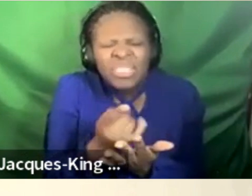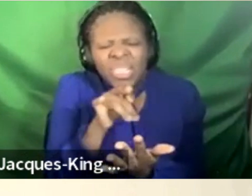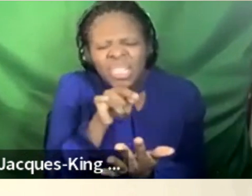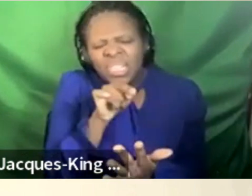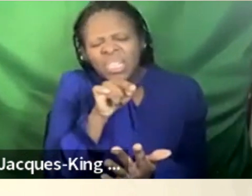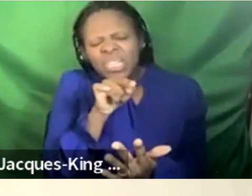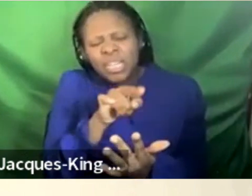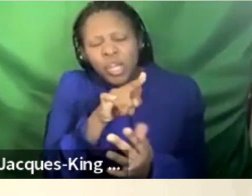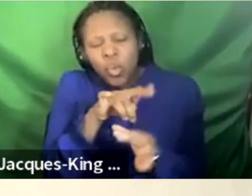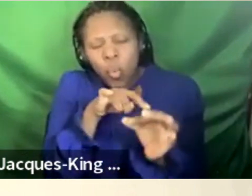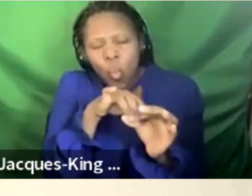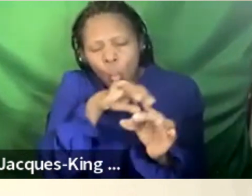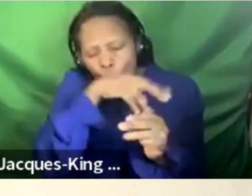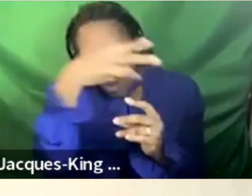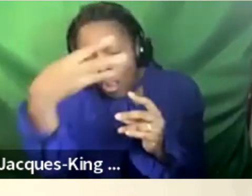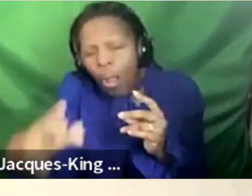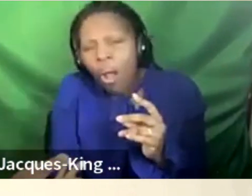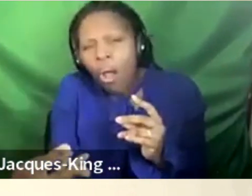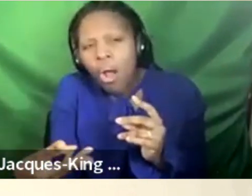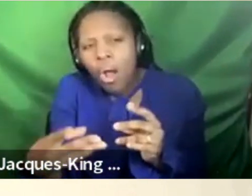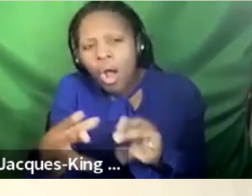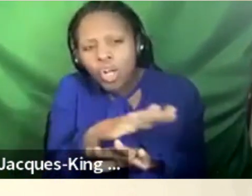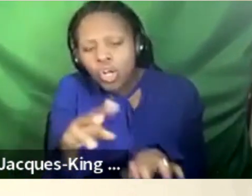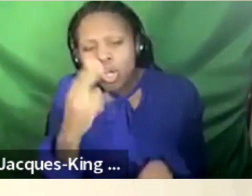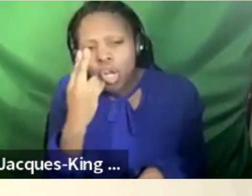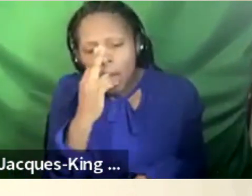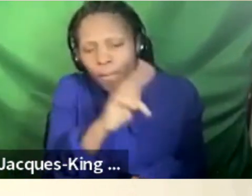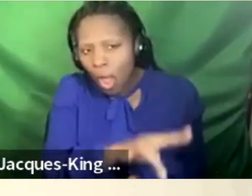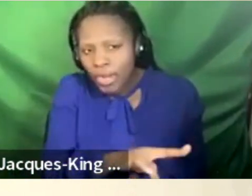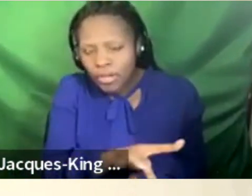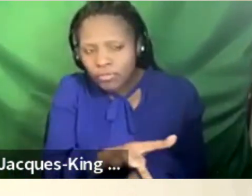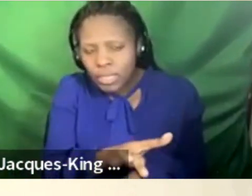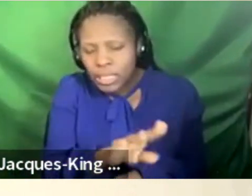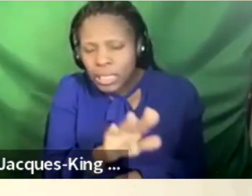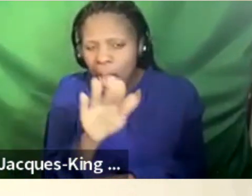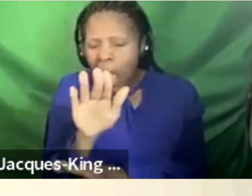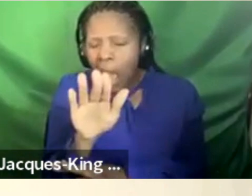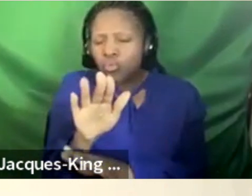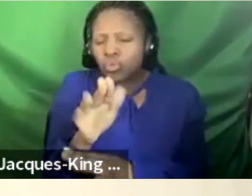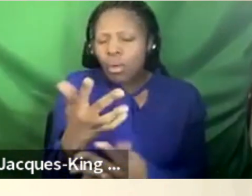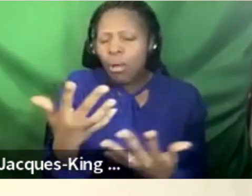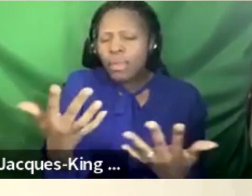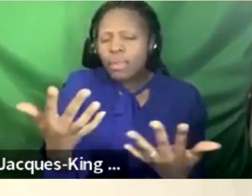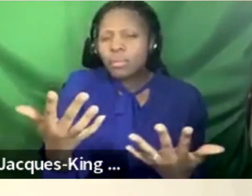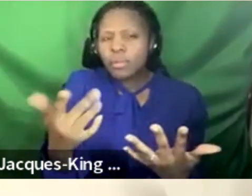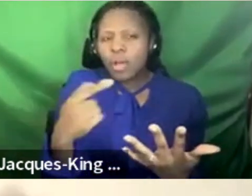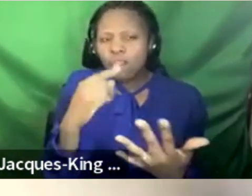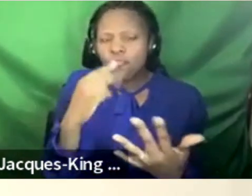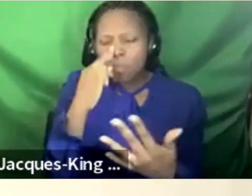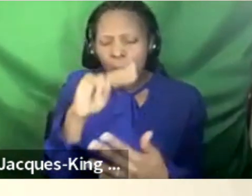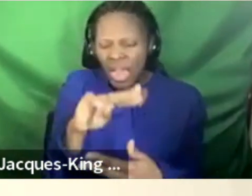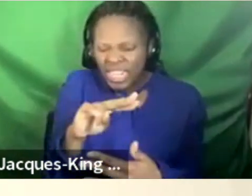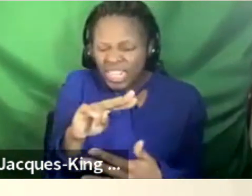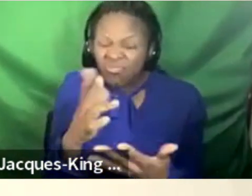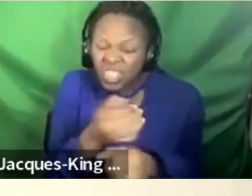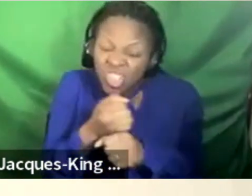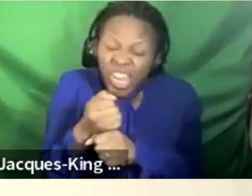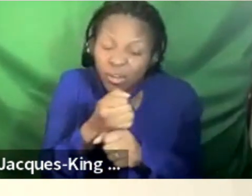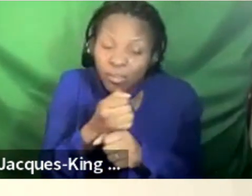these. I think there's something inherently queer and non-binary and outside